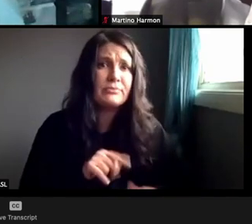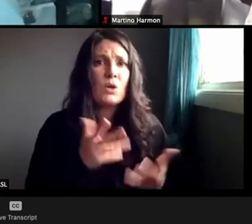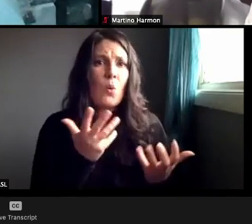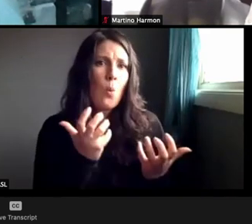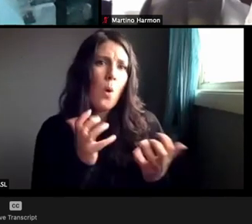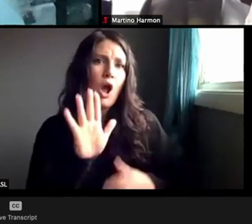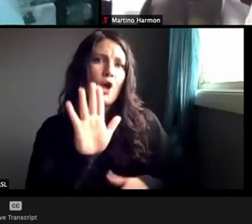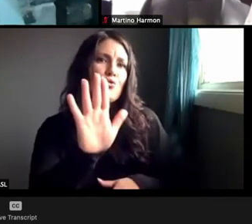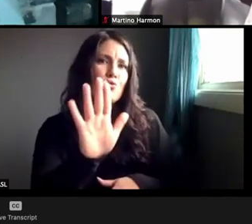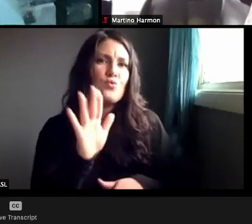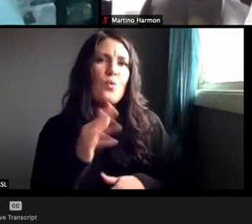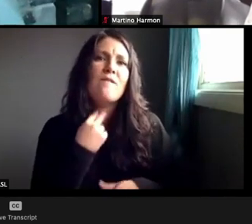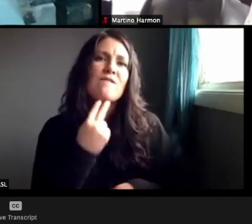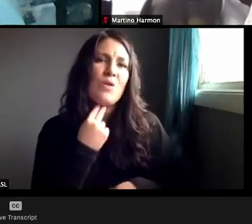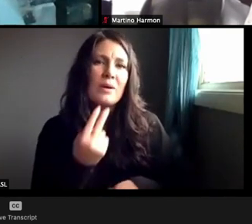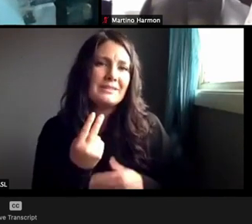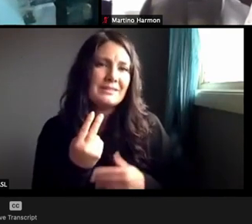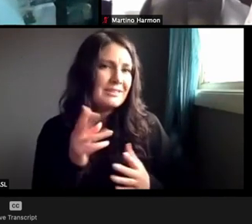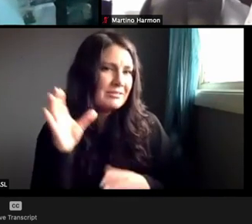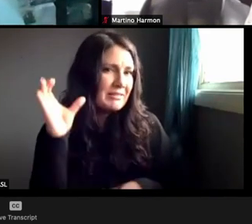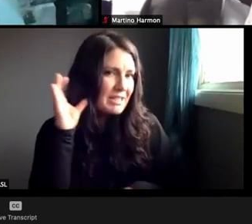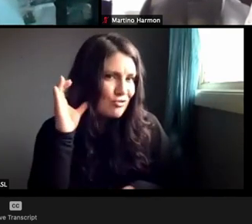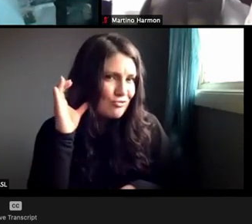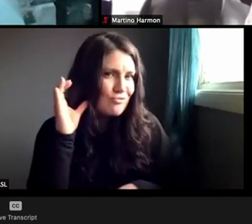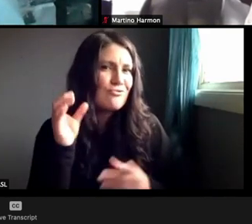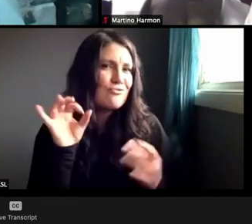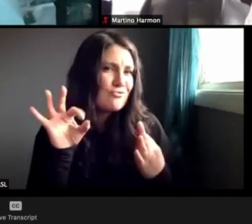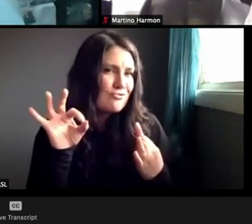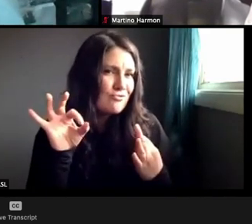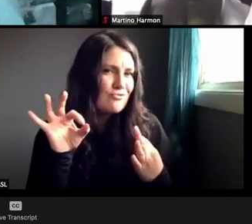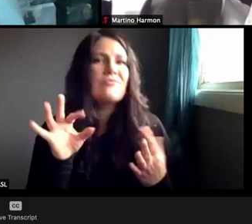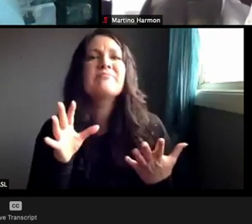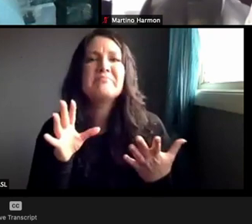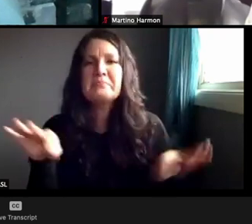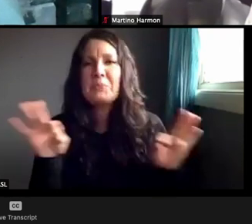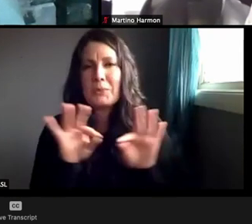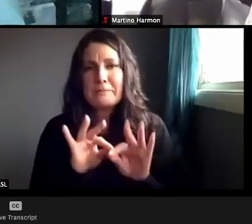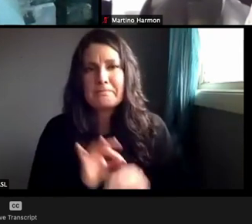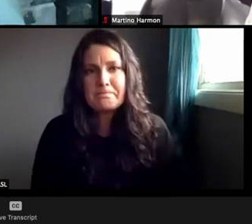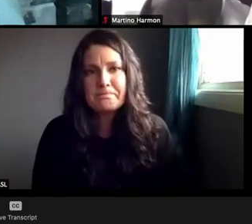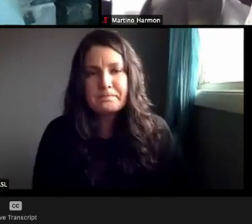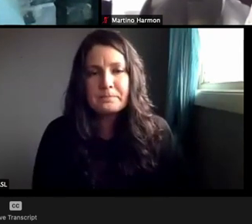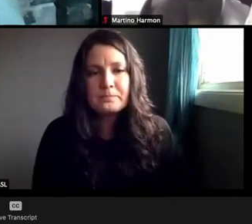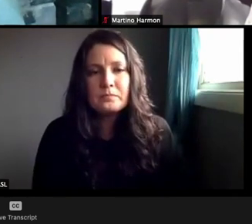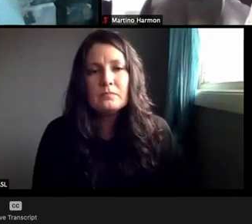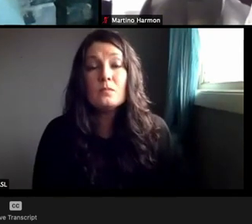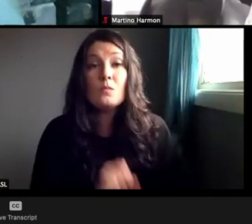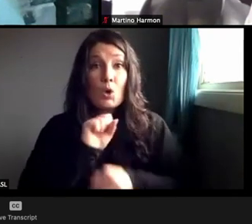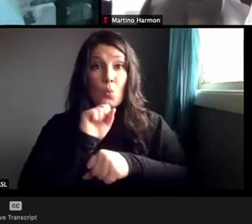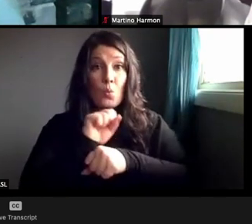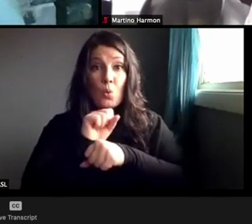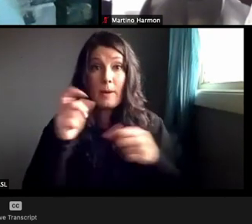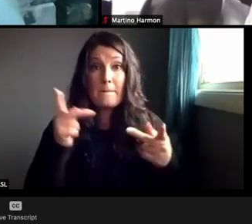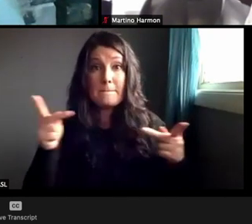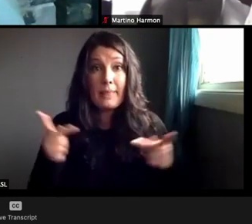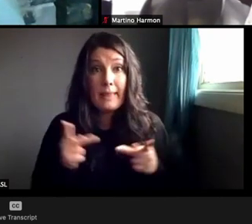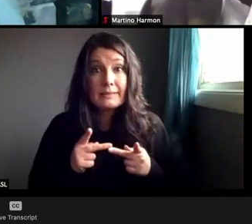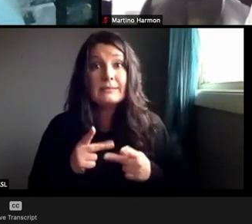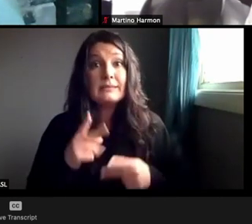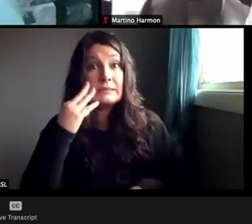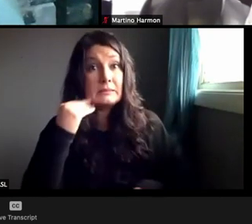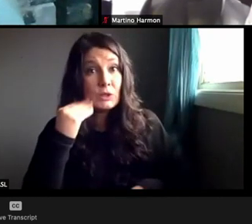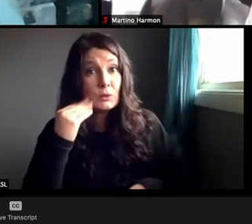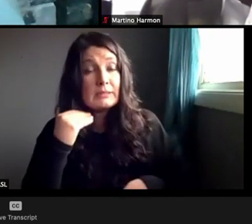voice. It's extremely important. In addition, the Workplace Innovation and Staff Experience